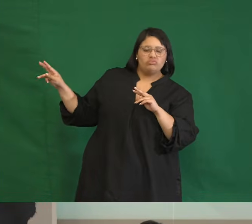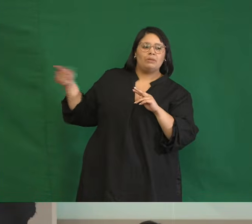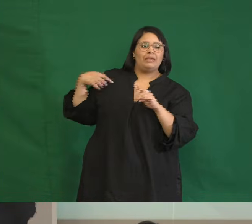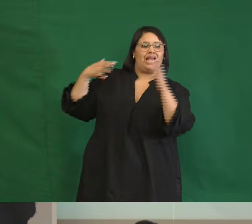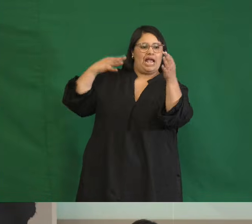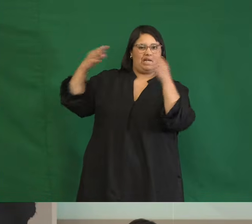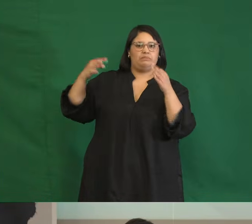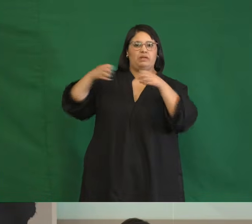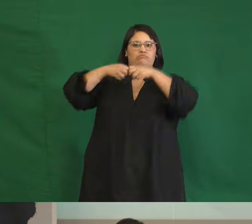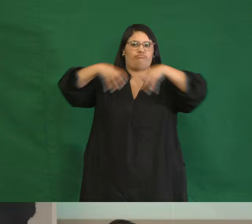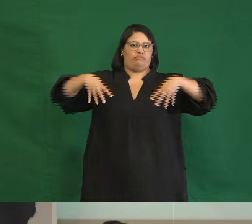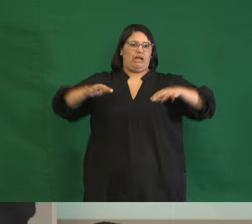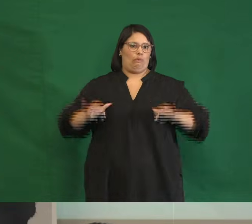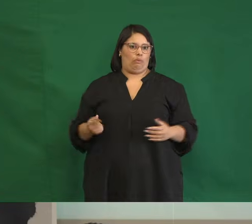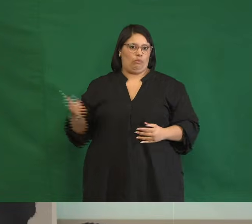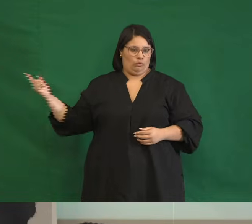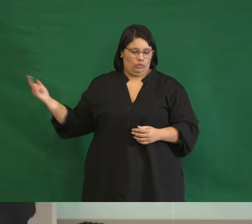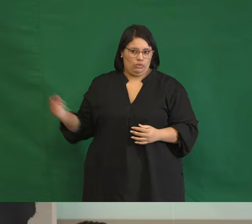describe it.